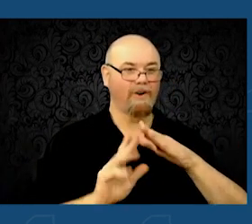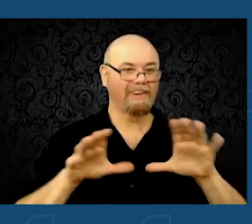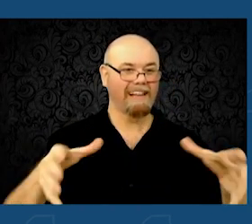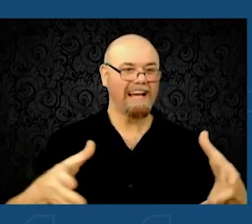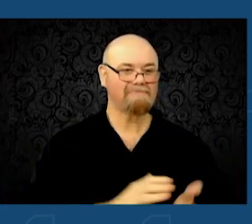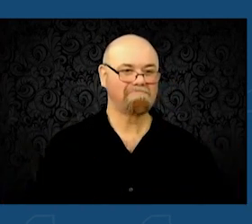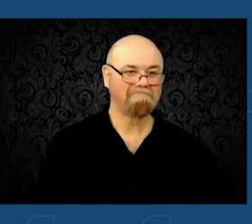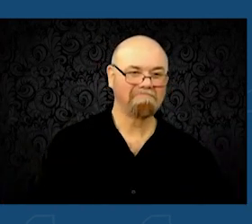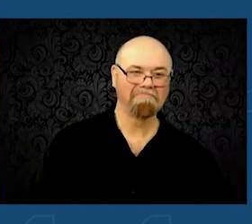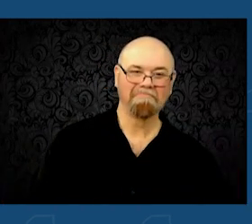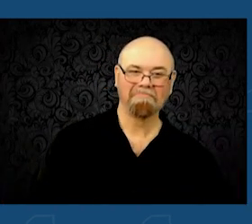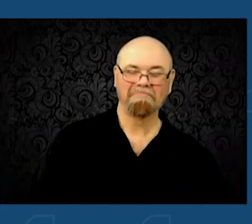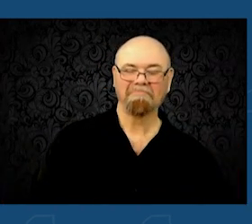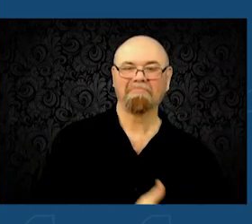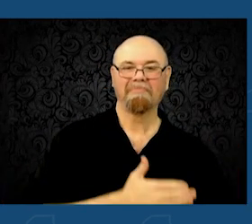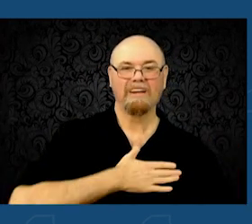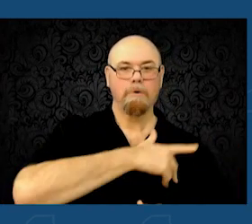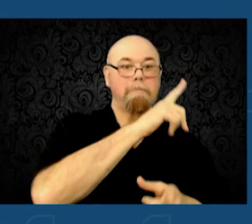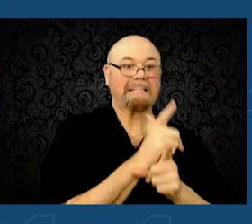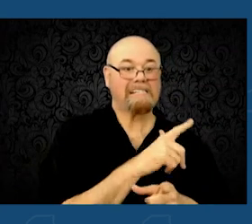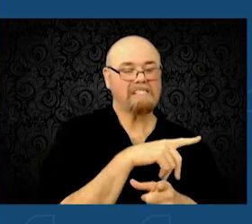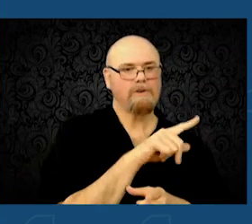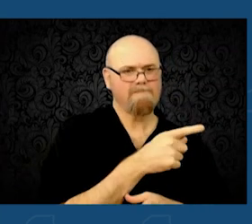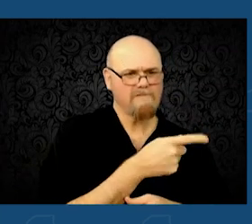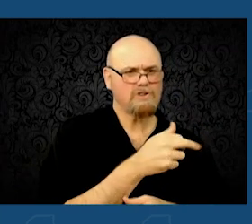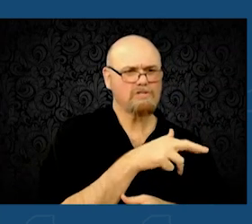My sister, who was in 1st grade, was my assistant.